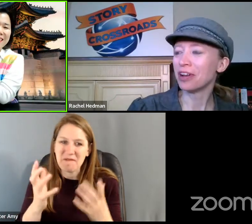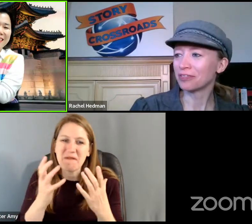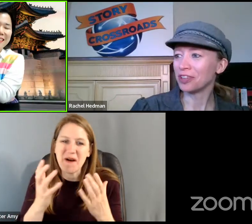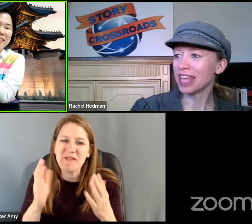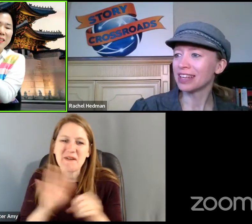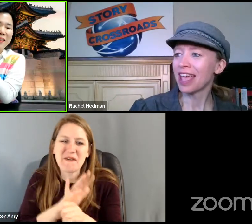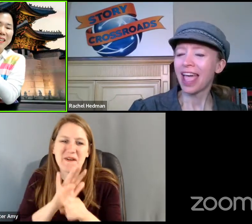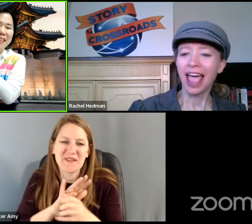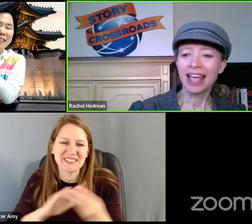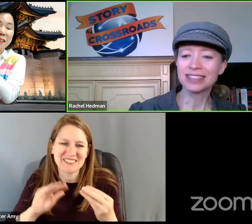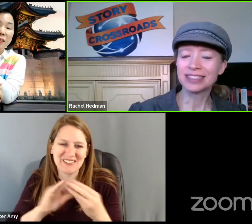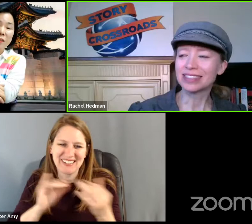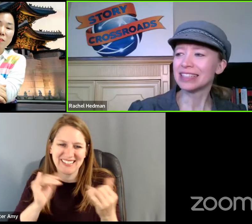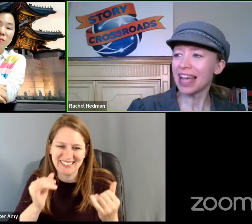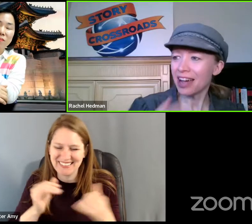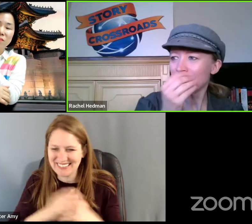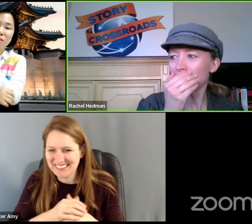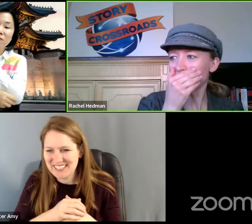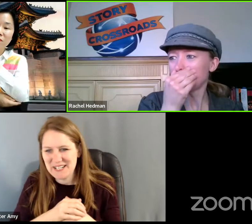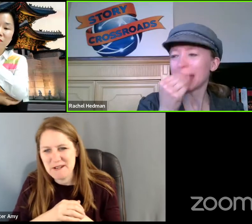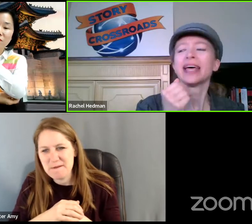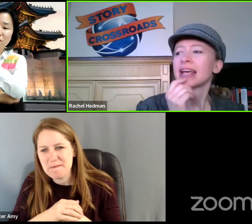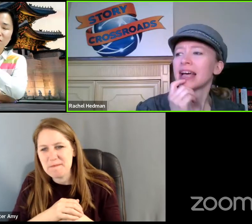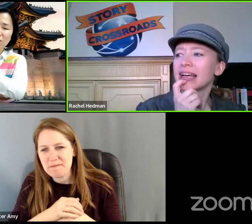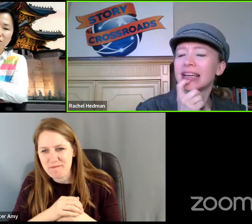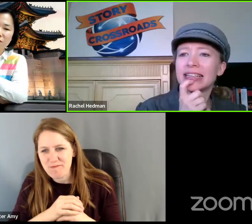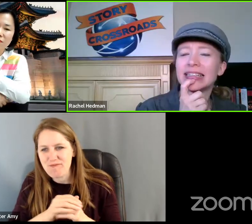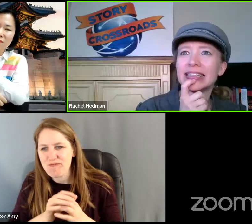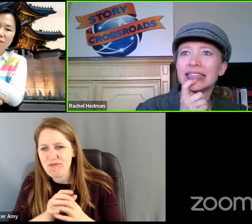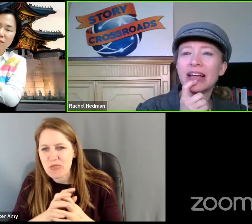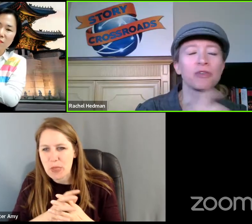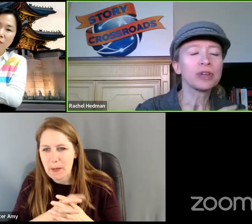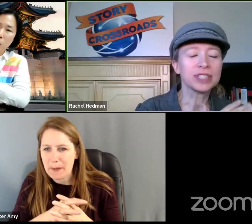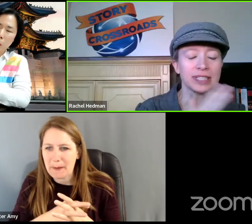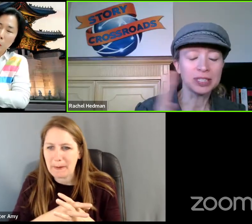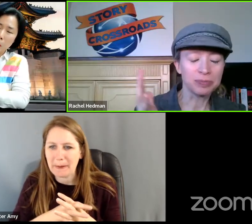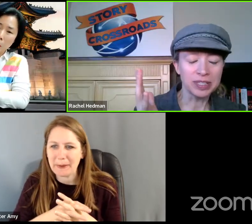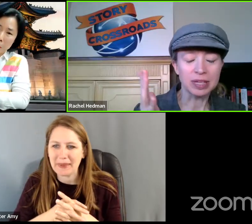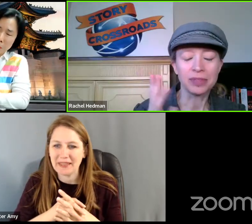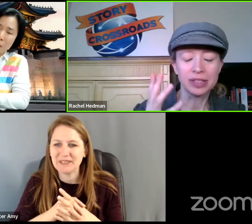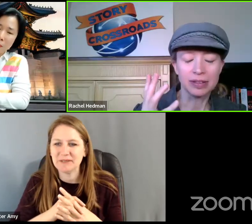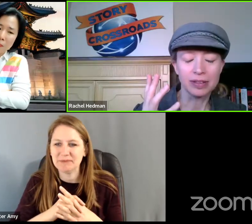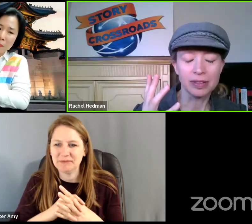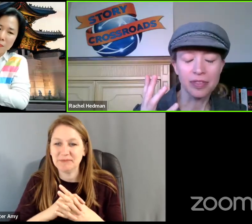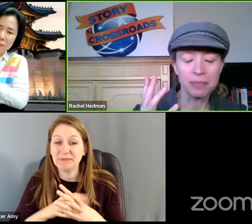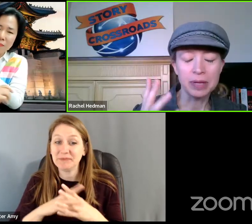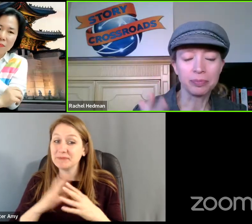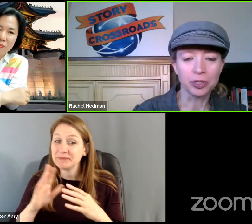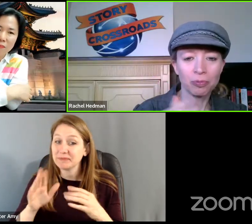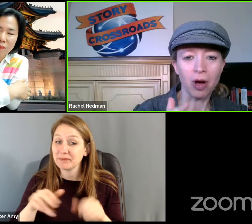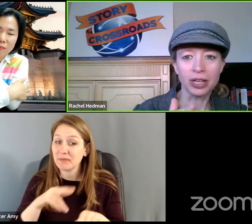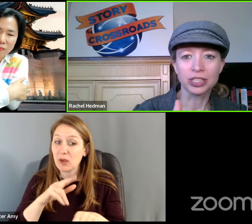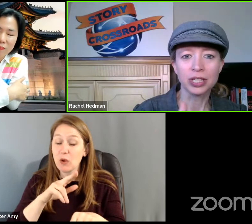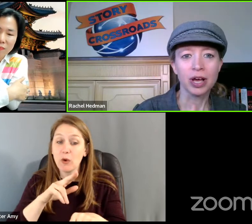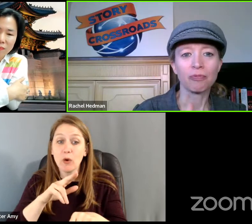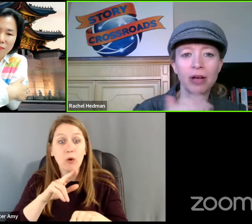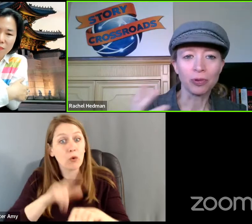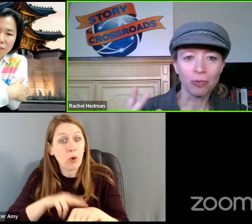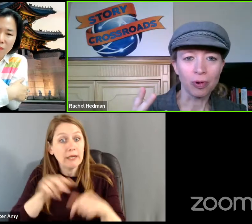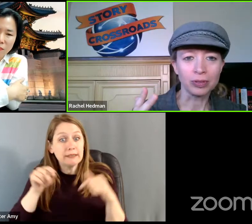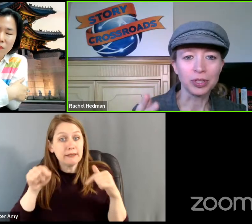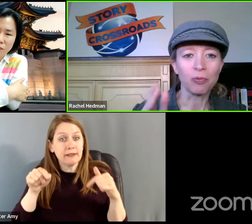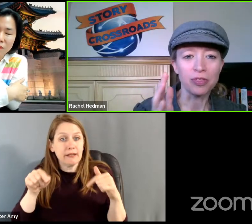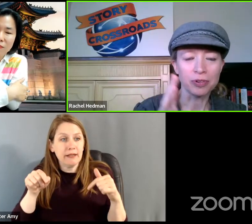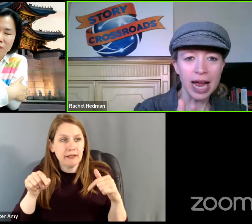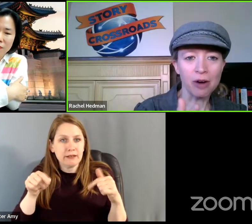Well, wonderful. And now, of course, this has been something that people could watch around